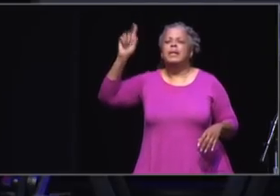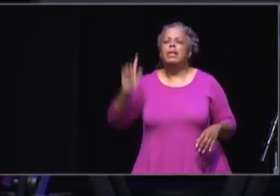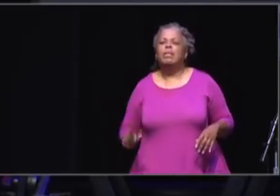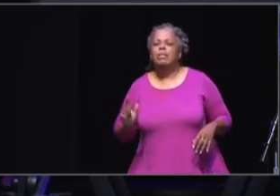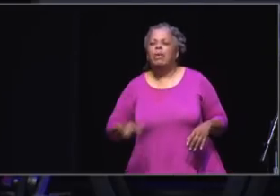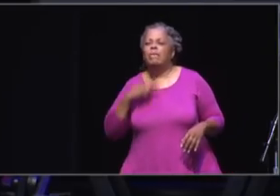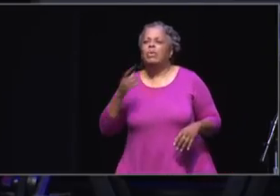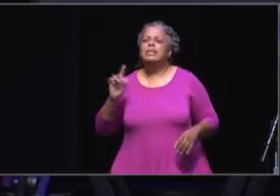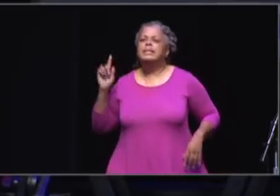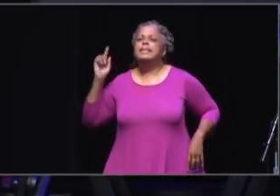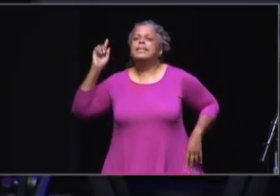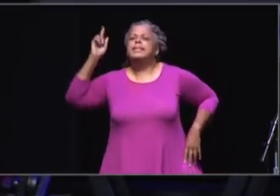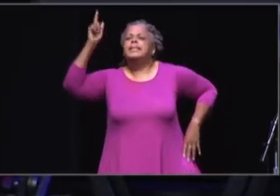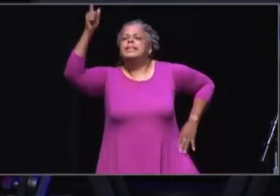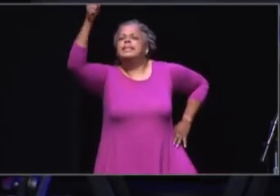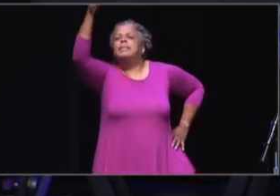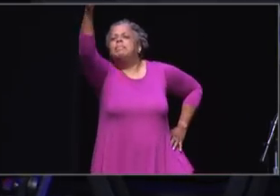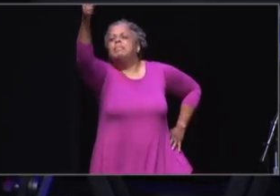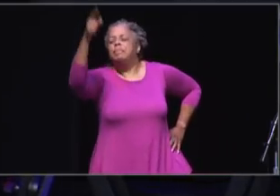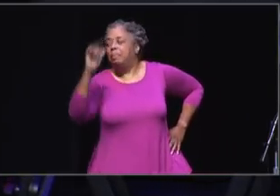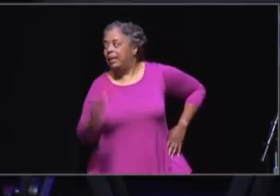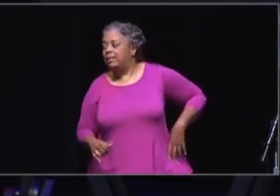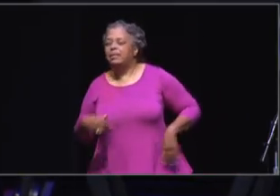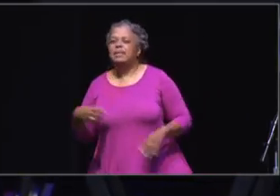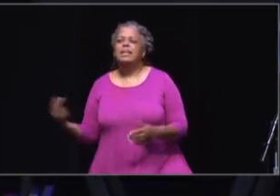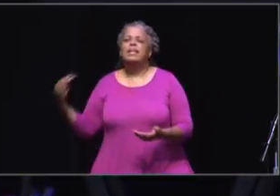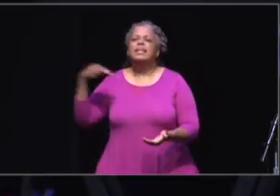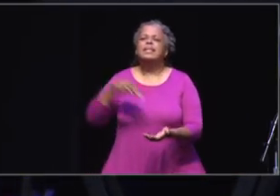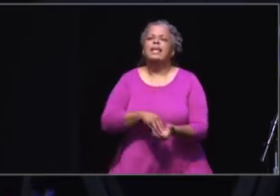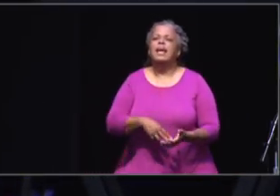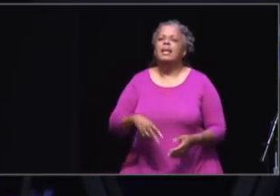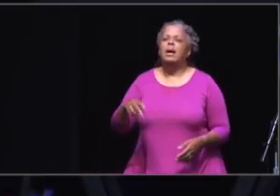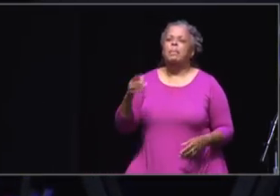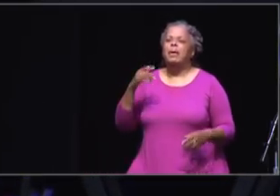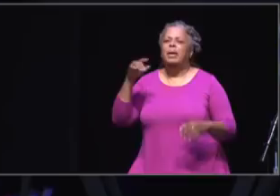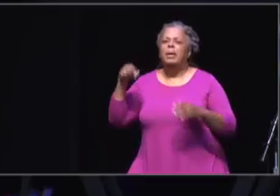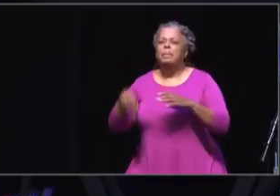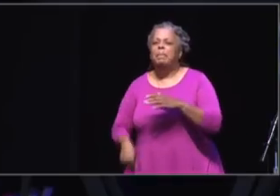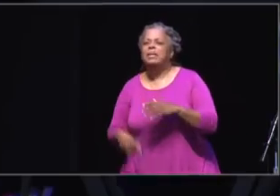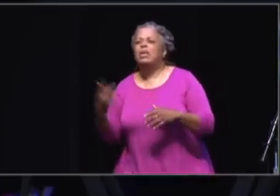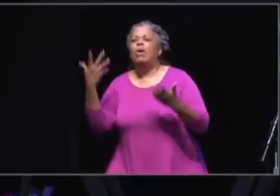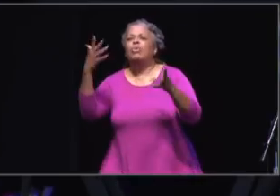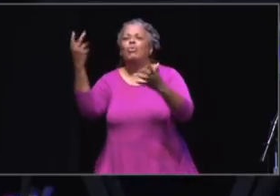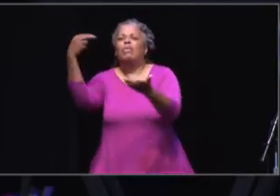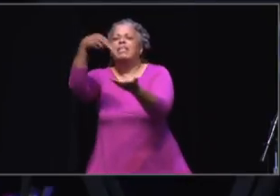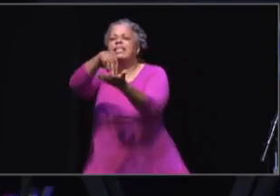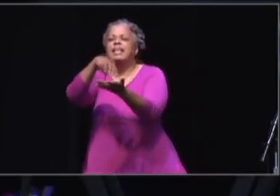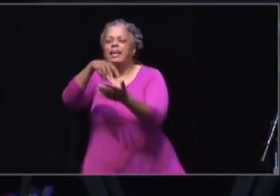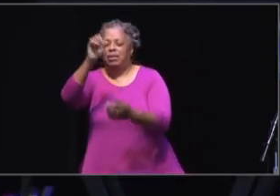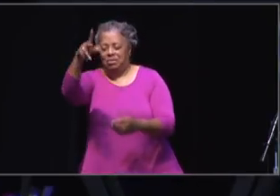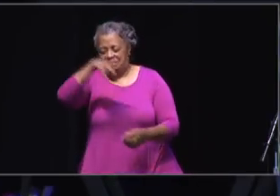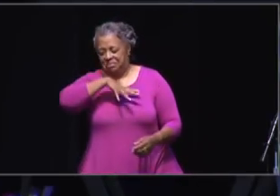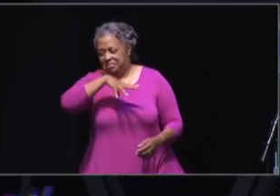Way in the back. Stand up and be seen. Oh, you're already standing.